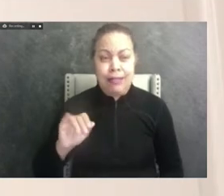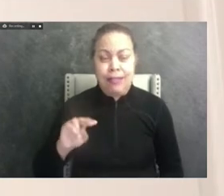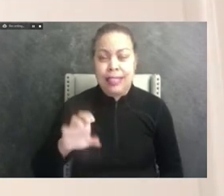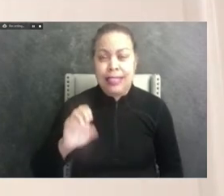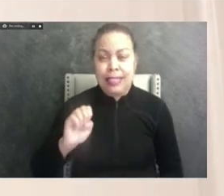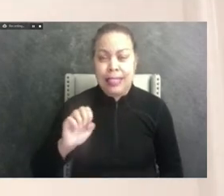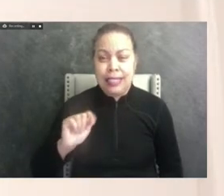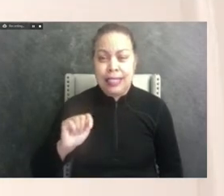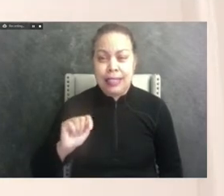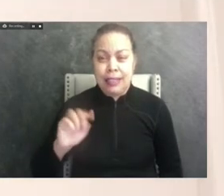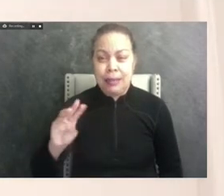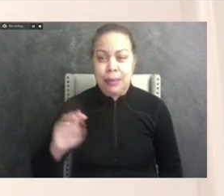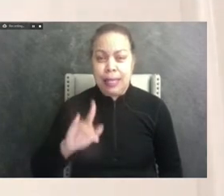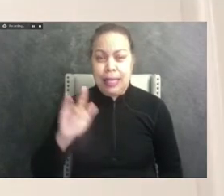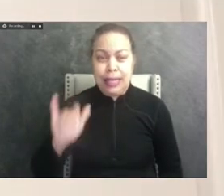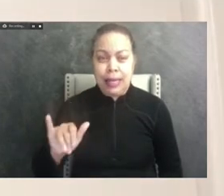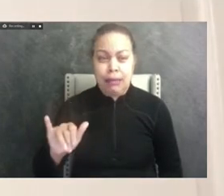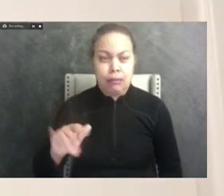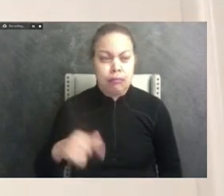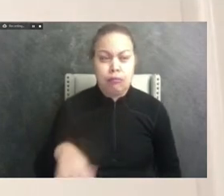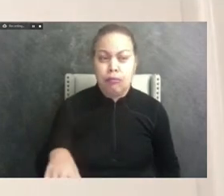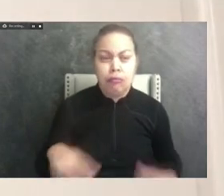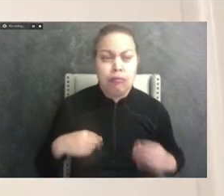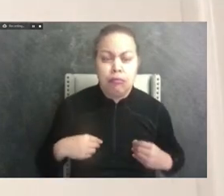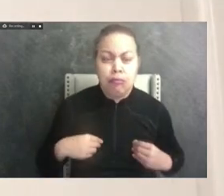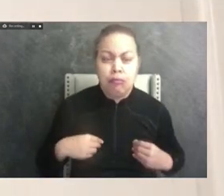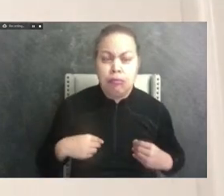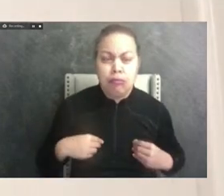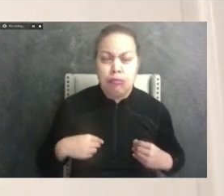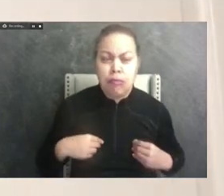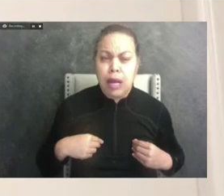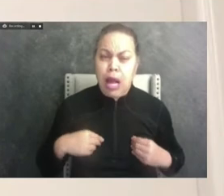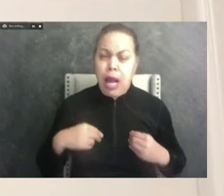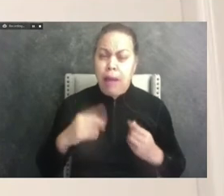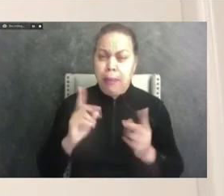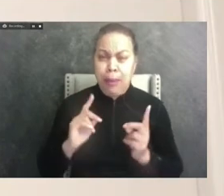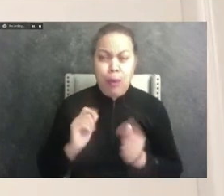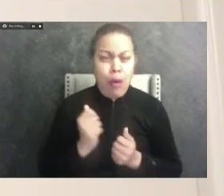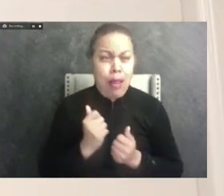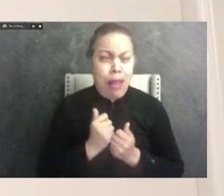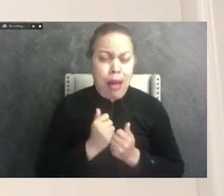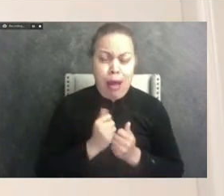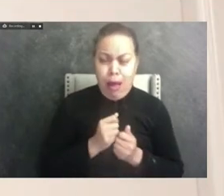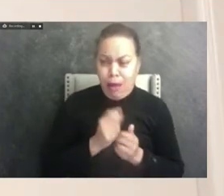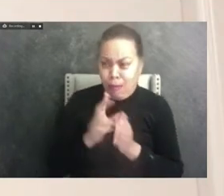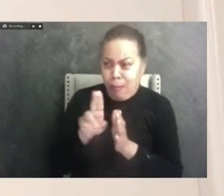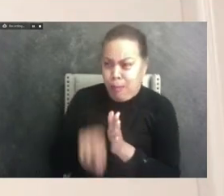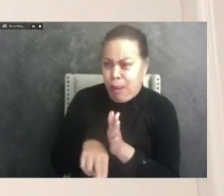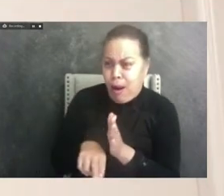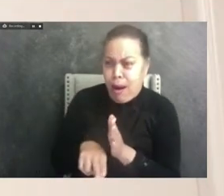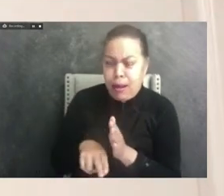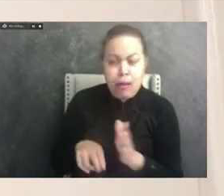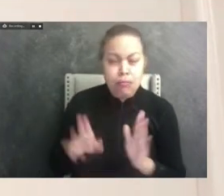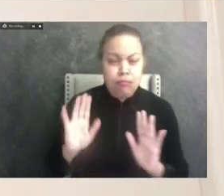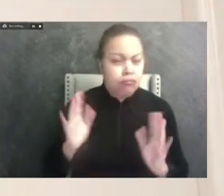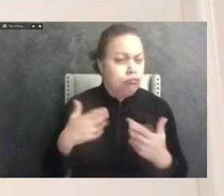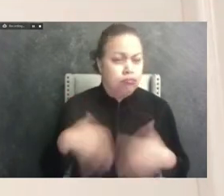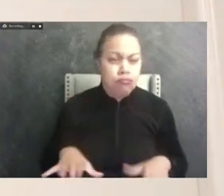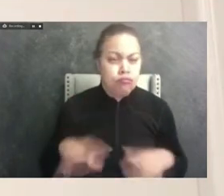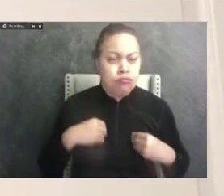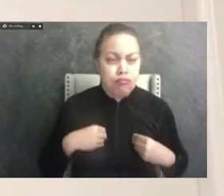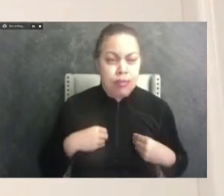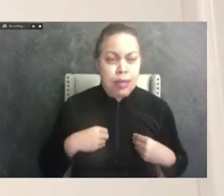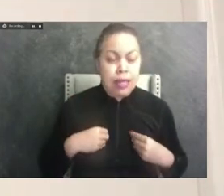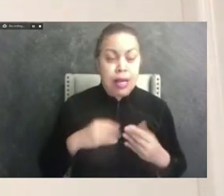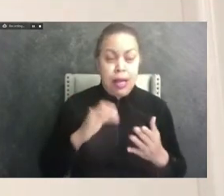I am not resigned to the shedding away of loving hearts in the hard ground. So it is, and so it will